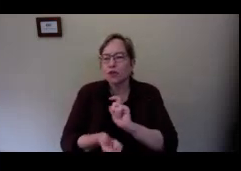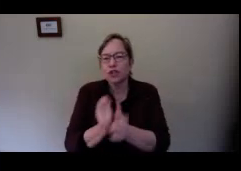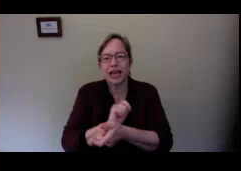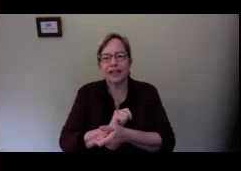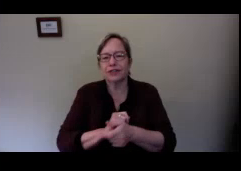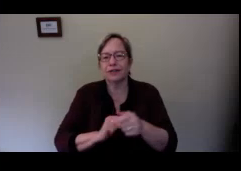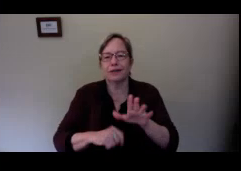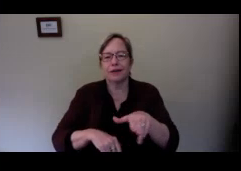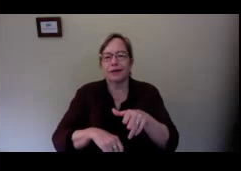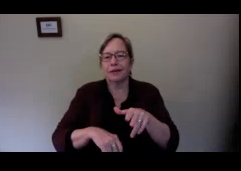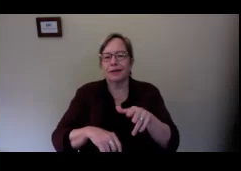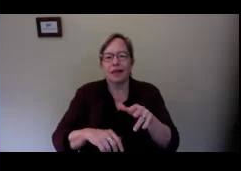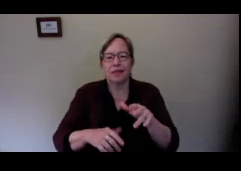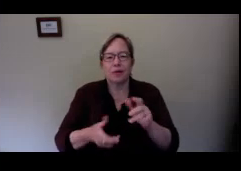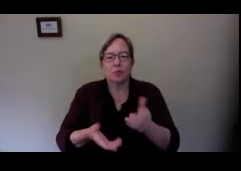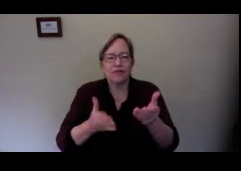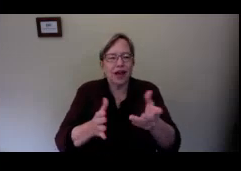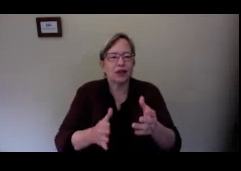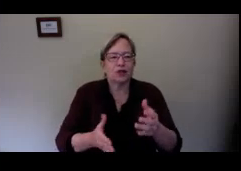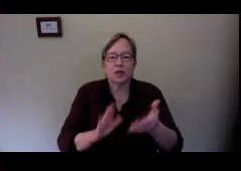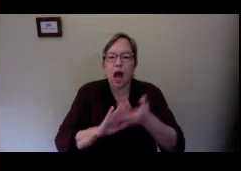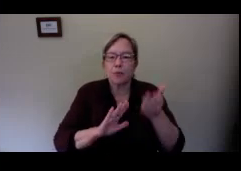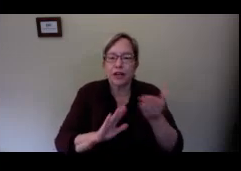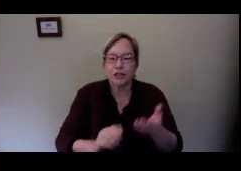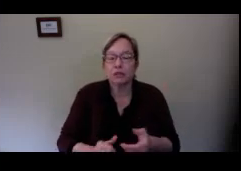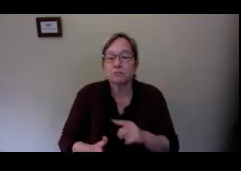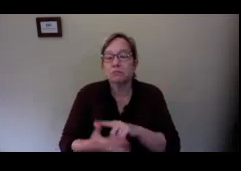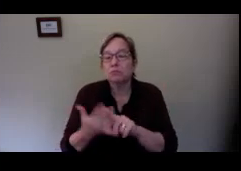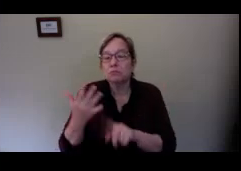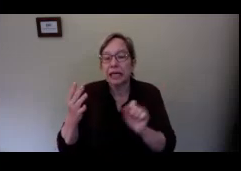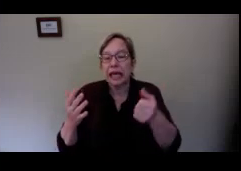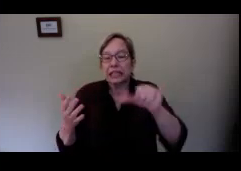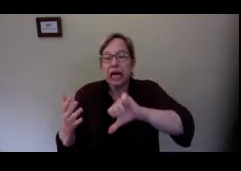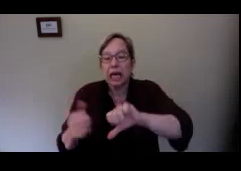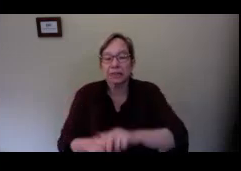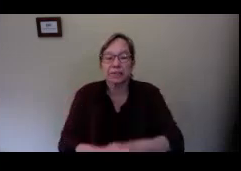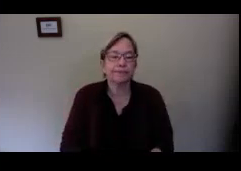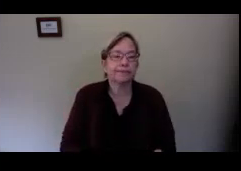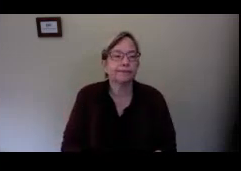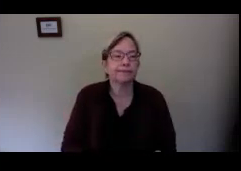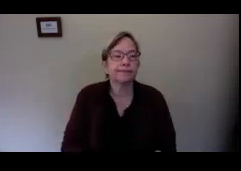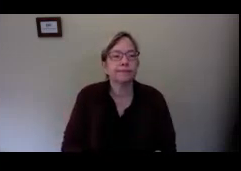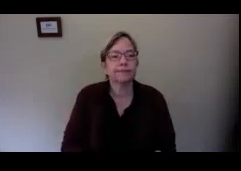They are all grounds for denying the request. Next slide.